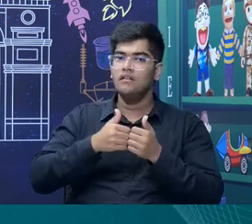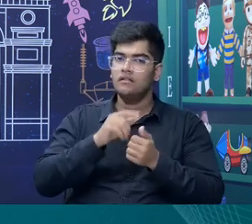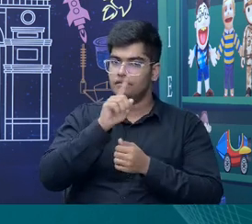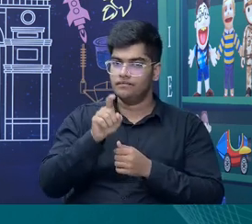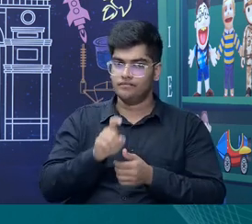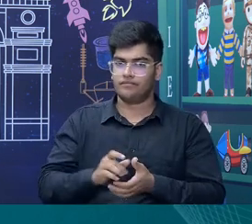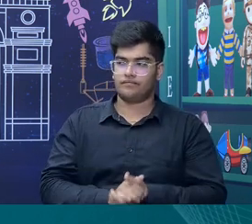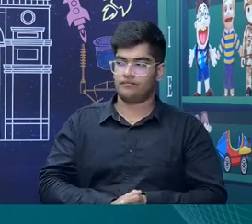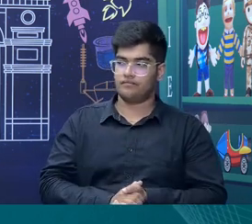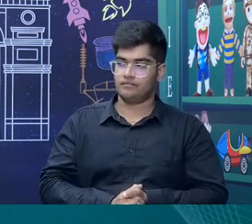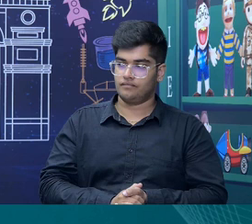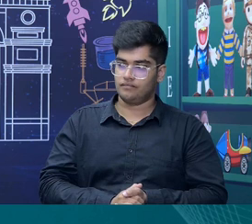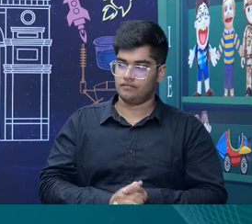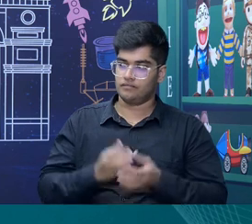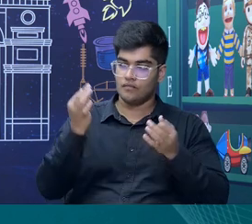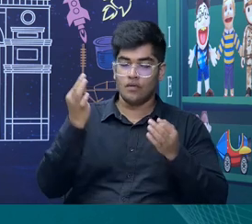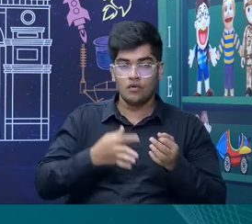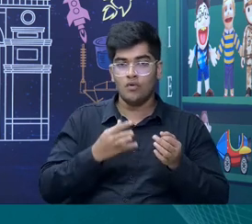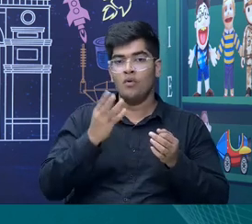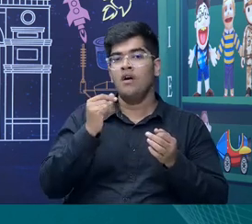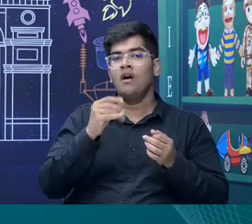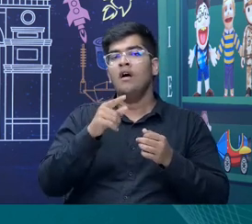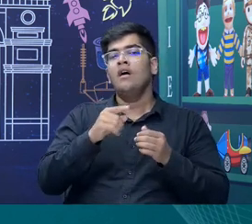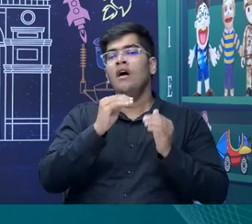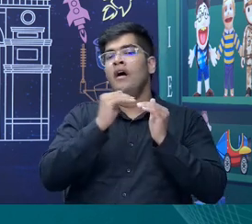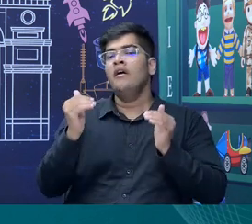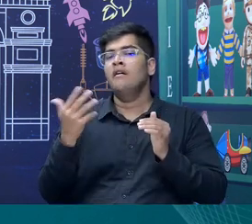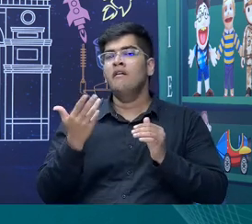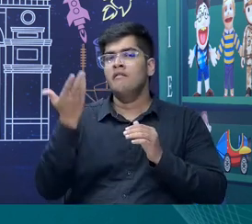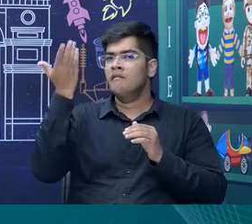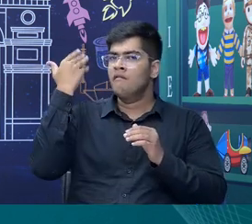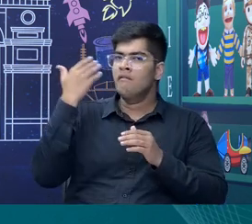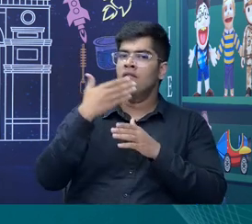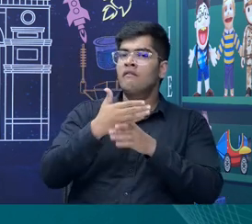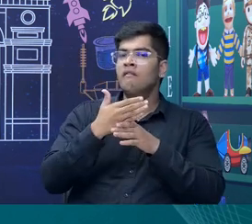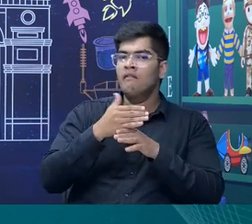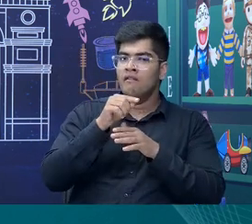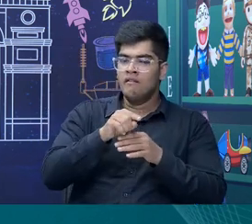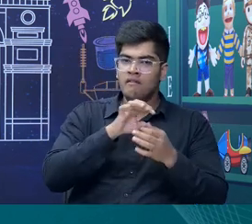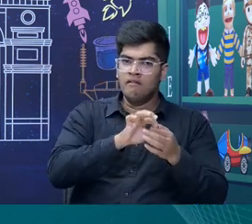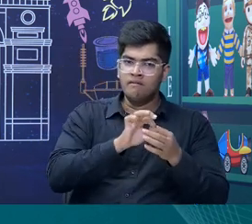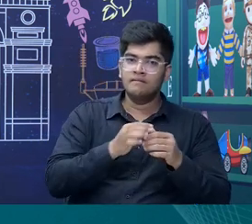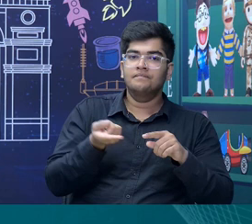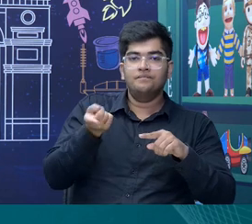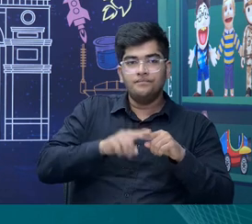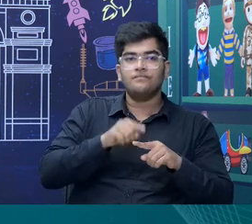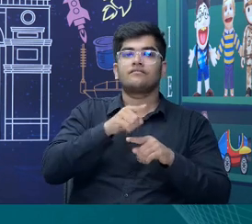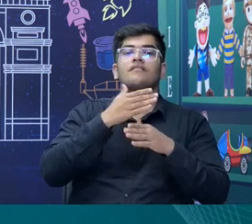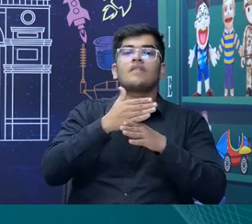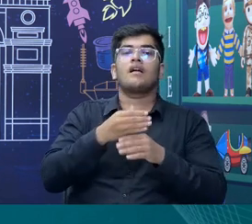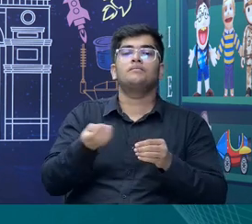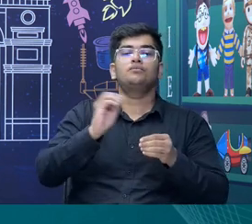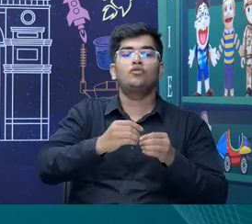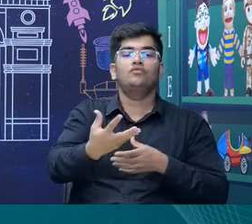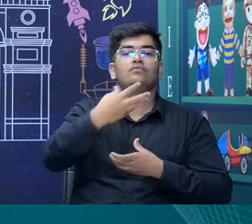sharing ratio is equal to their old profit sharing ratio plus share acquired